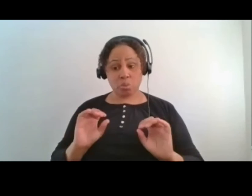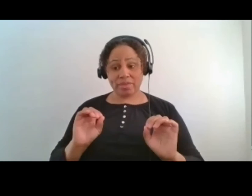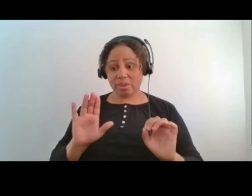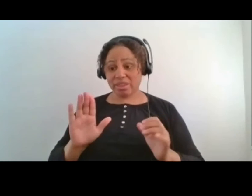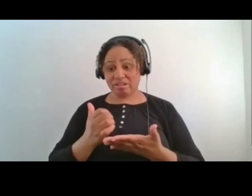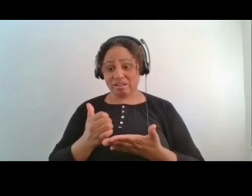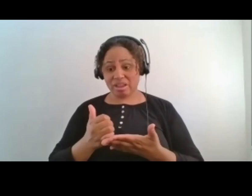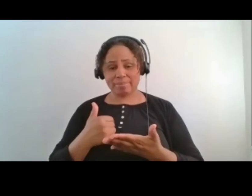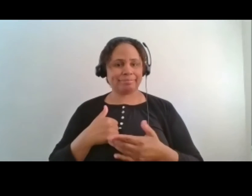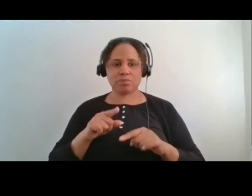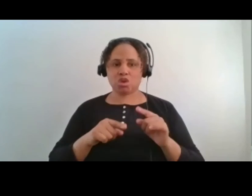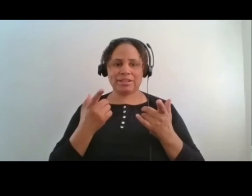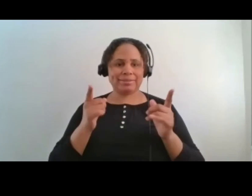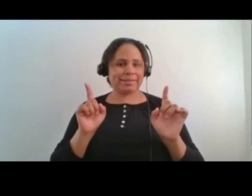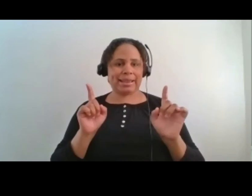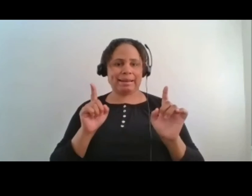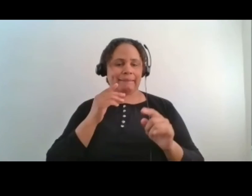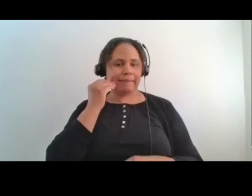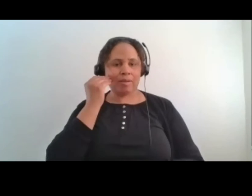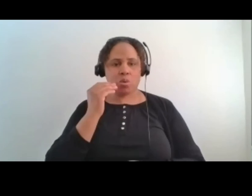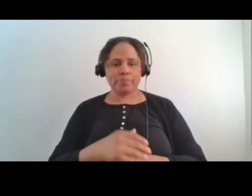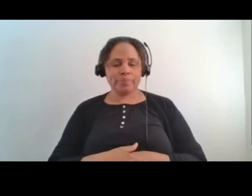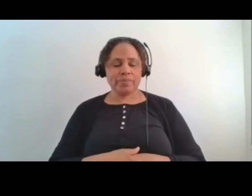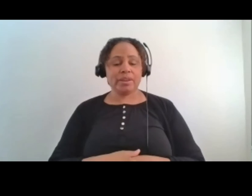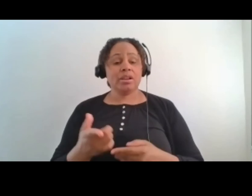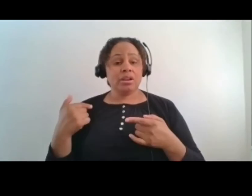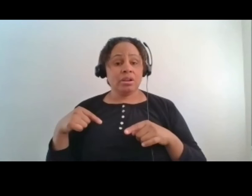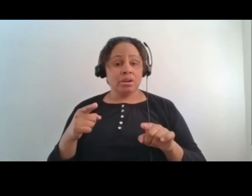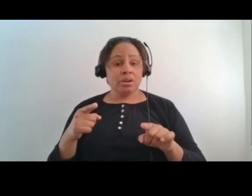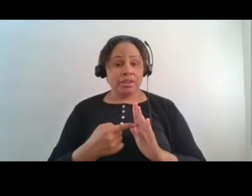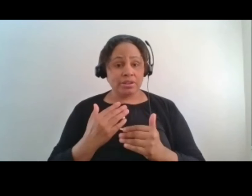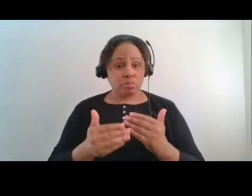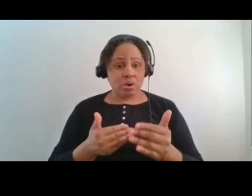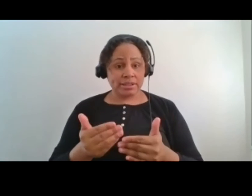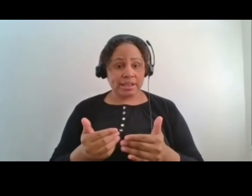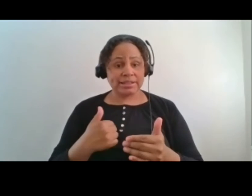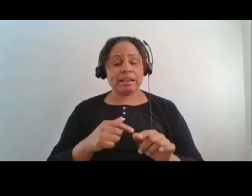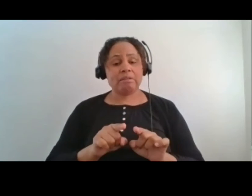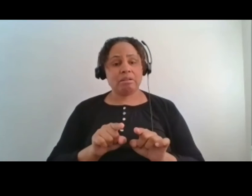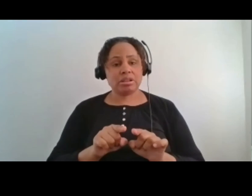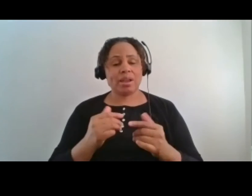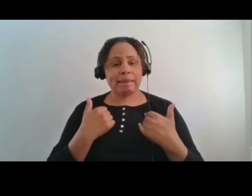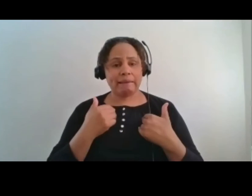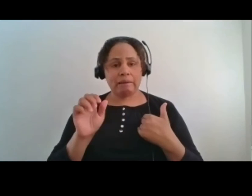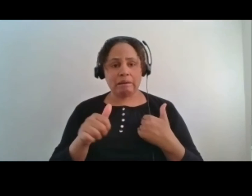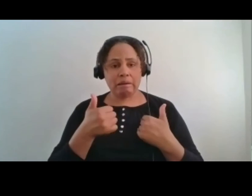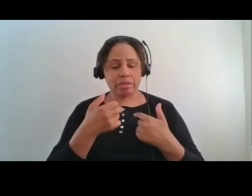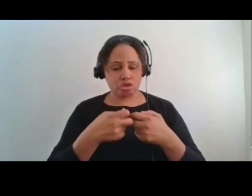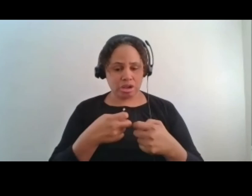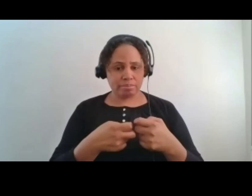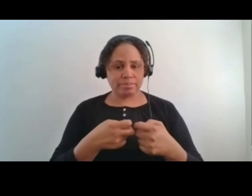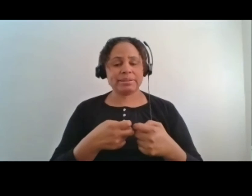been able to do it at home. During this process, I also had, other complication. In